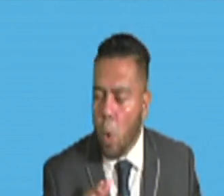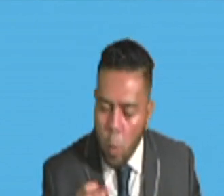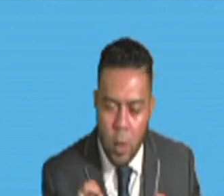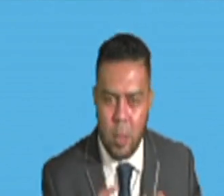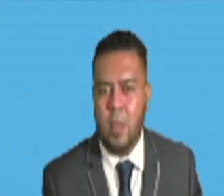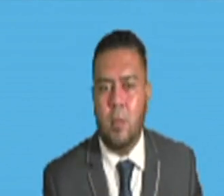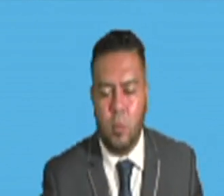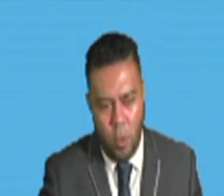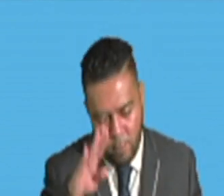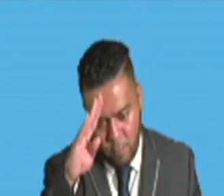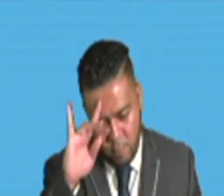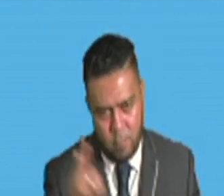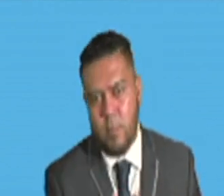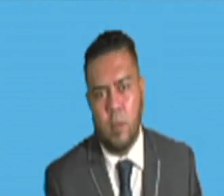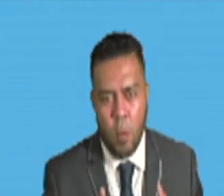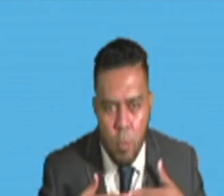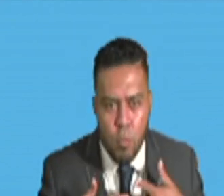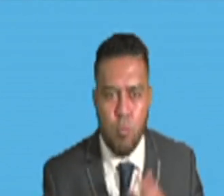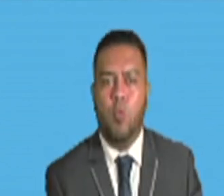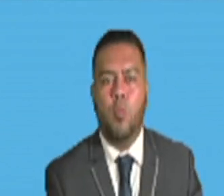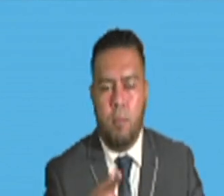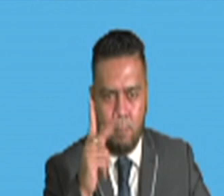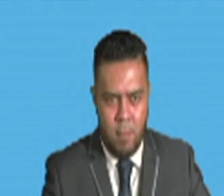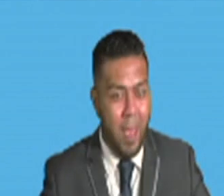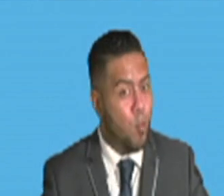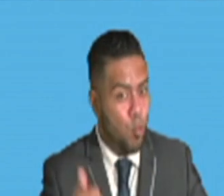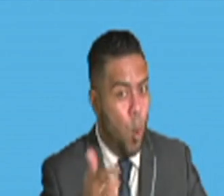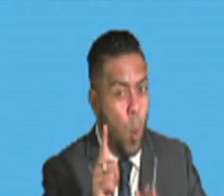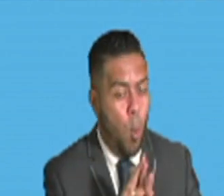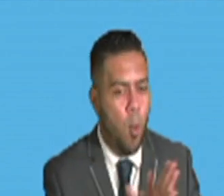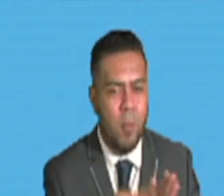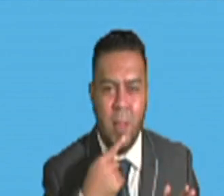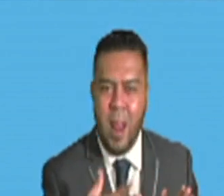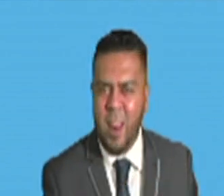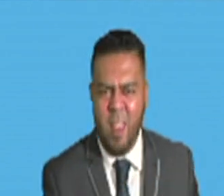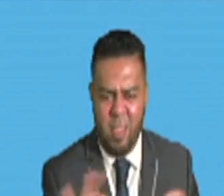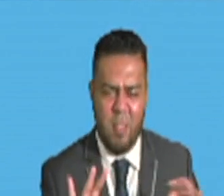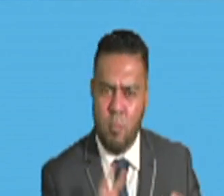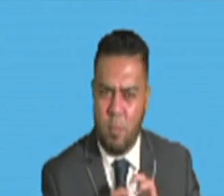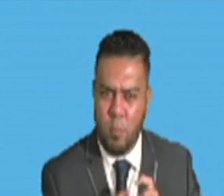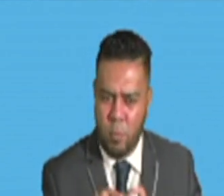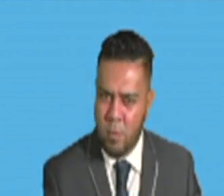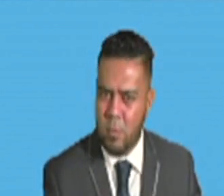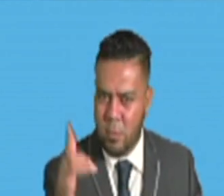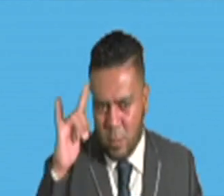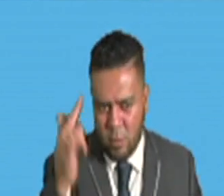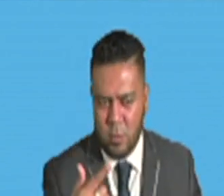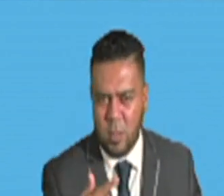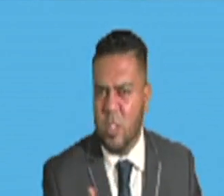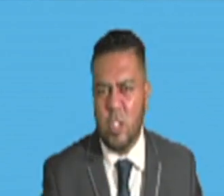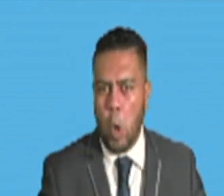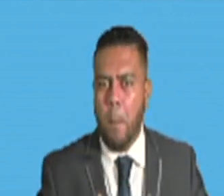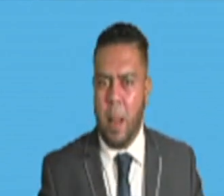judice. Any good lawyer would tell us, Mr. Speaker, sir, there is no sub judice in place. It's simply a complaint has been